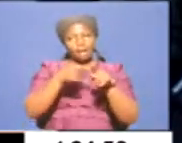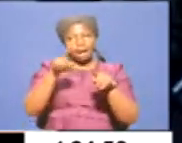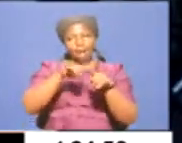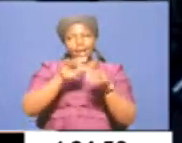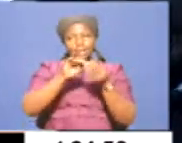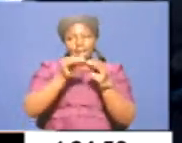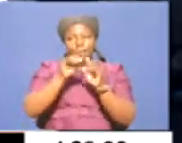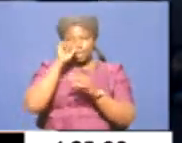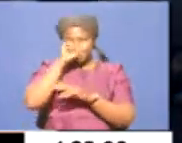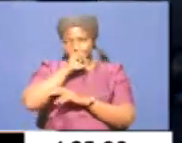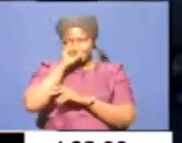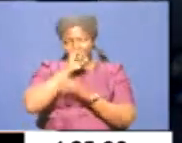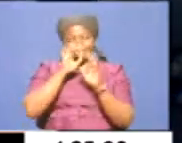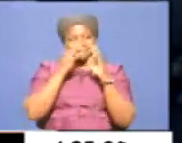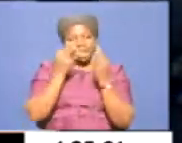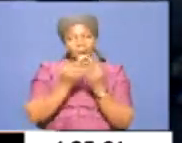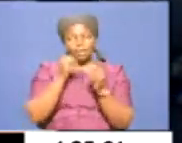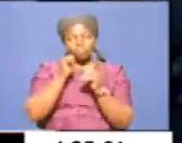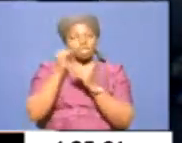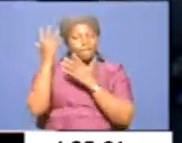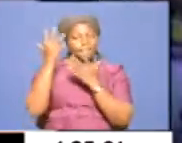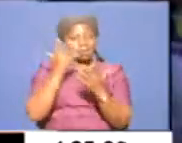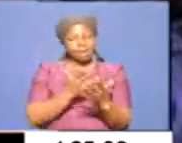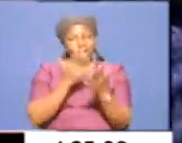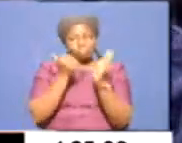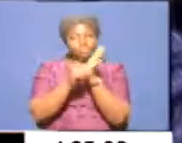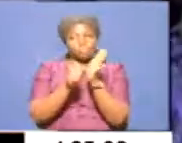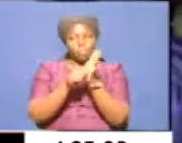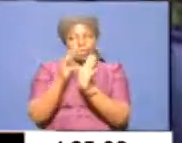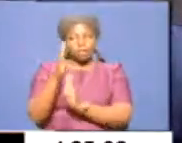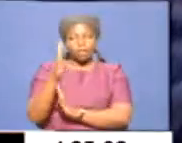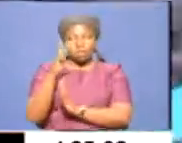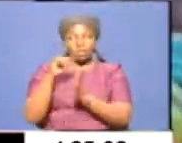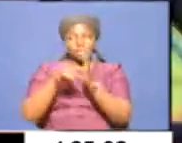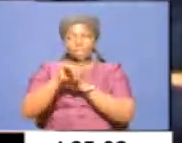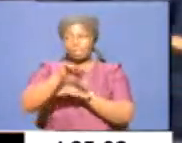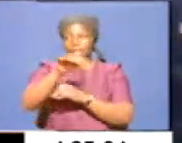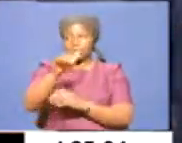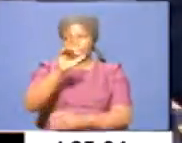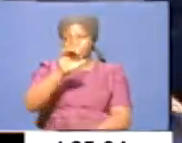brought about insecurity in the town's CBD.